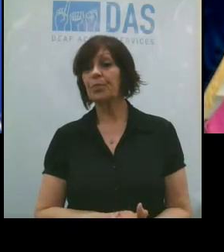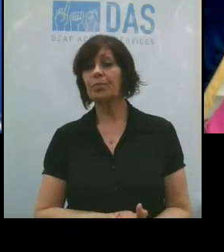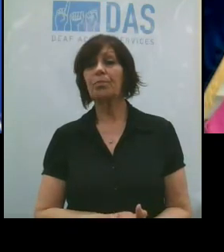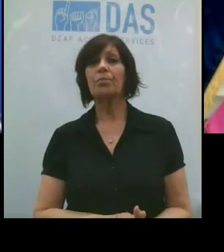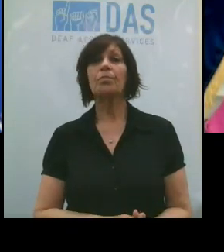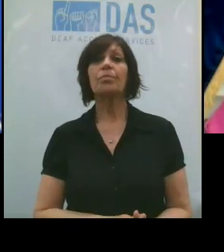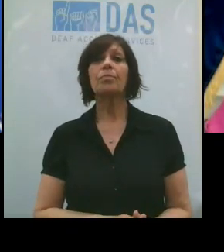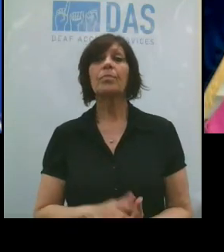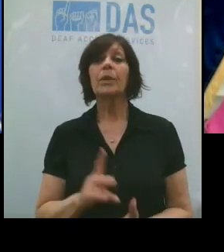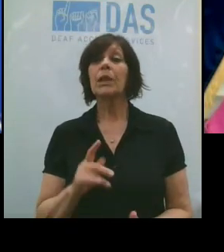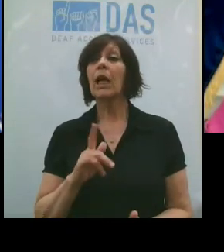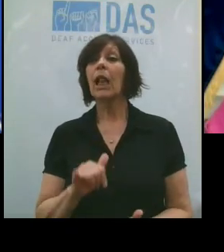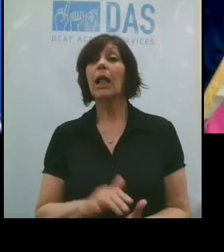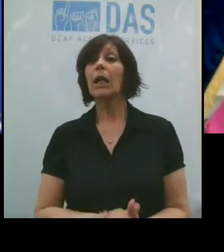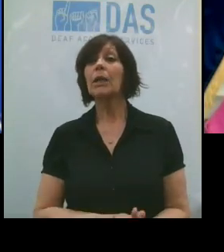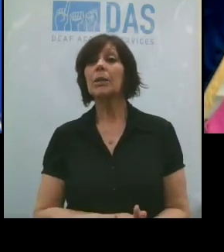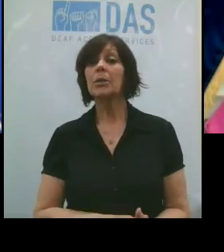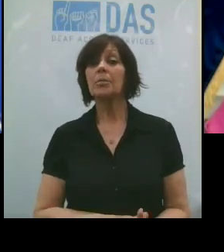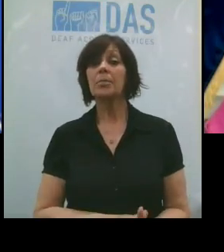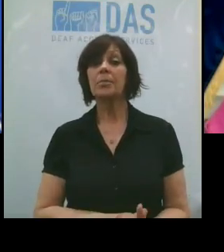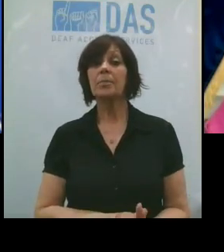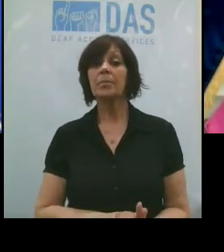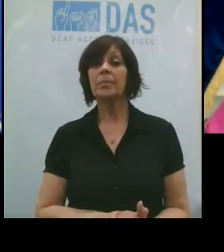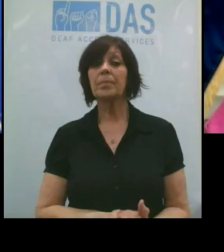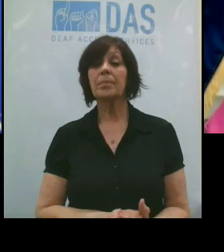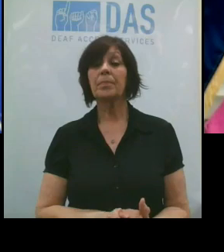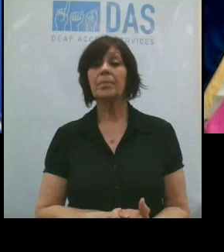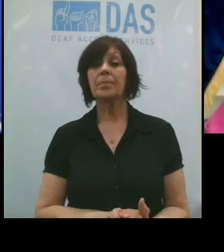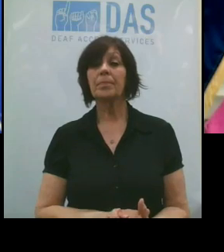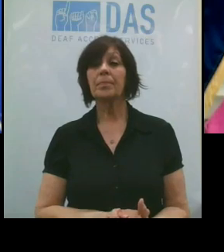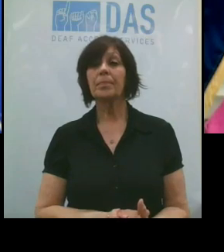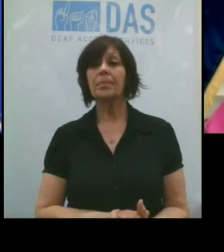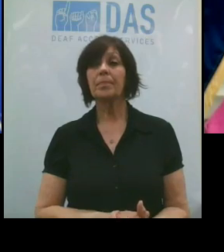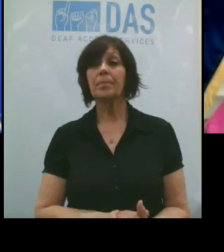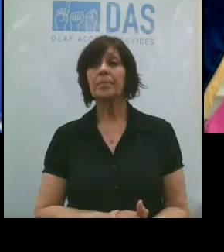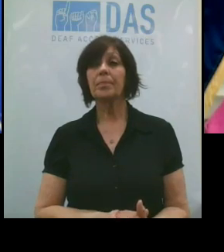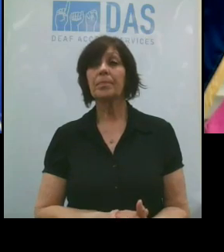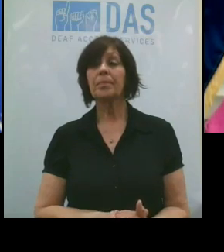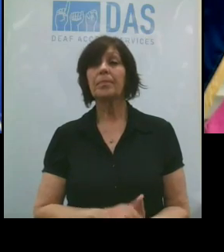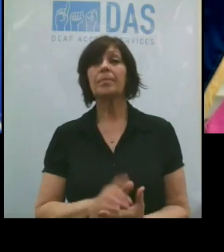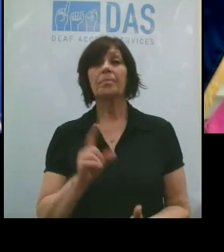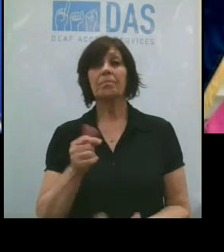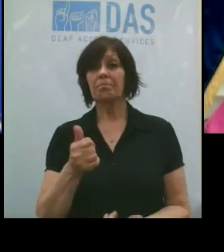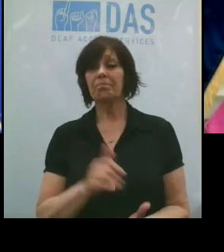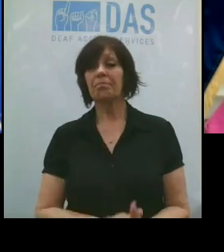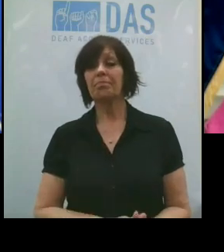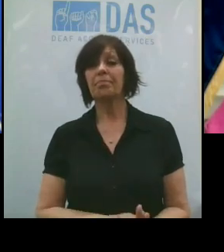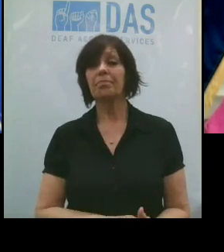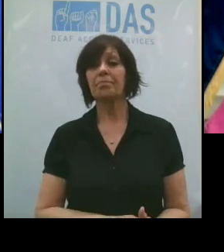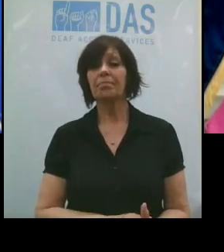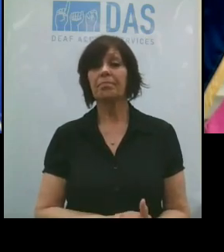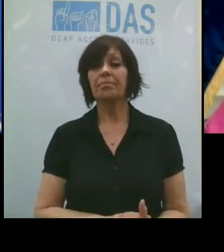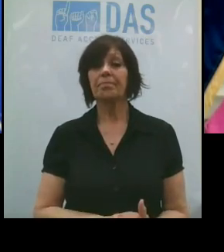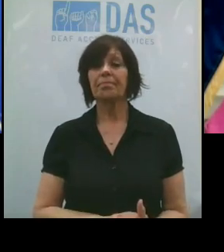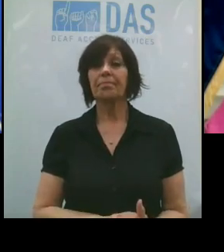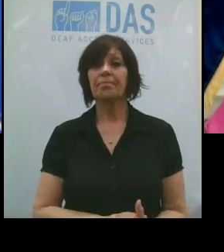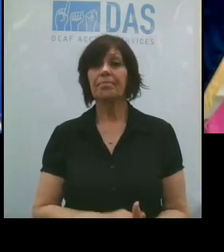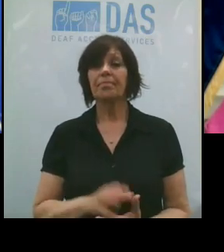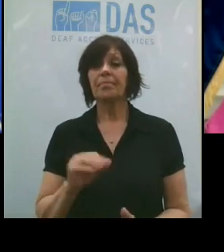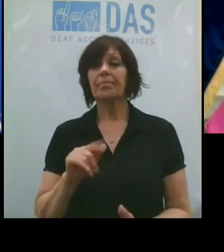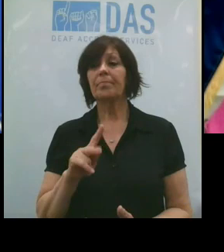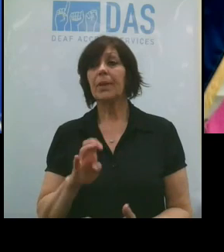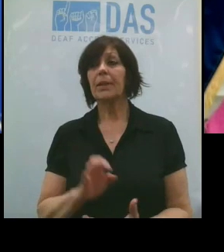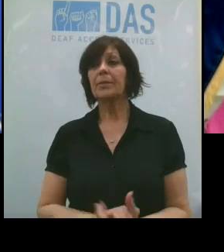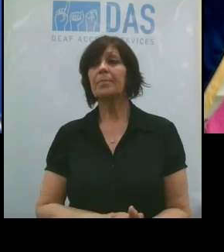Guess not. Kelly Dudzig from WGRZ, any more questions? I'm good, thank you. All right. Mike Mroziak,